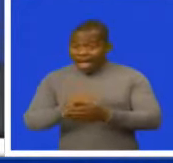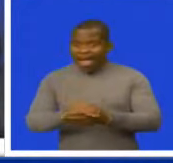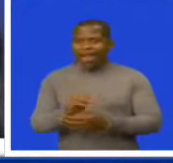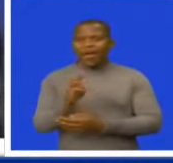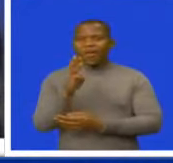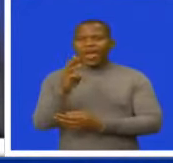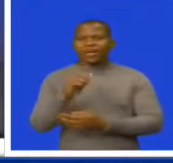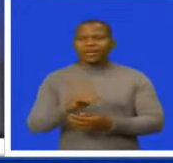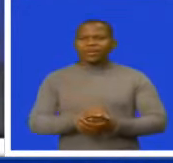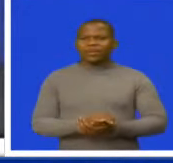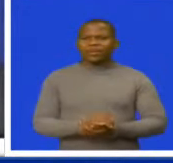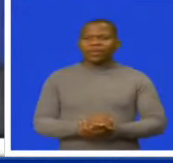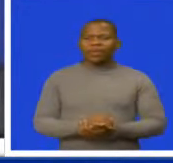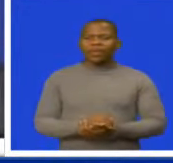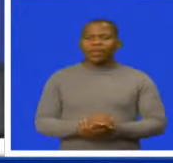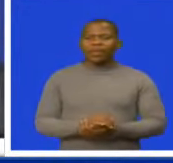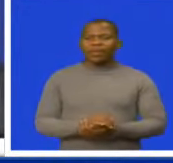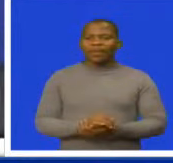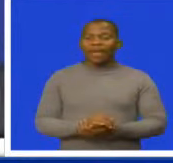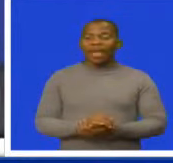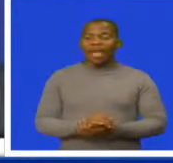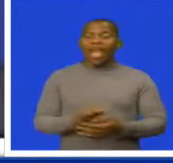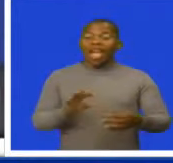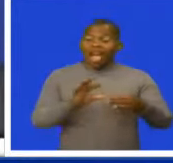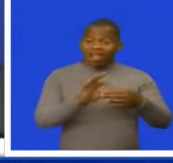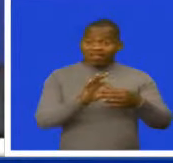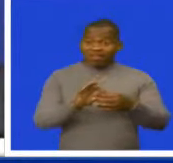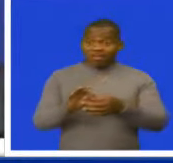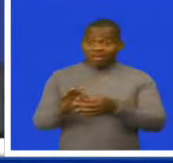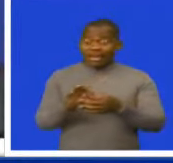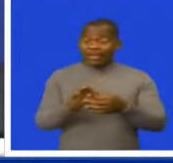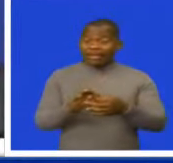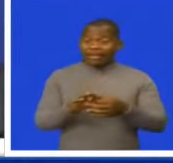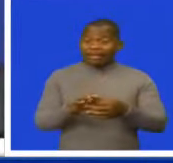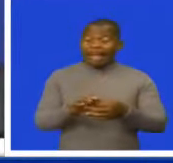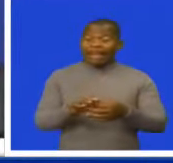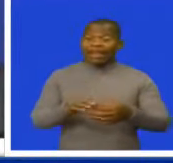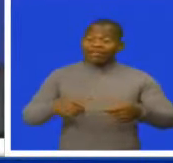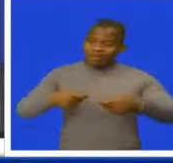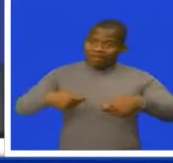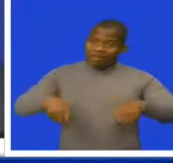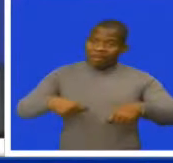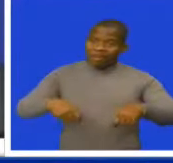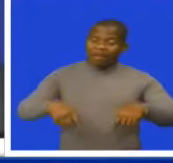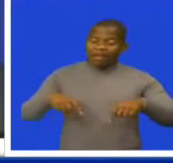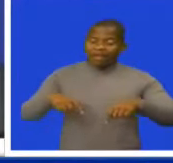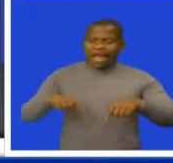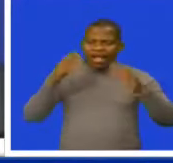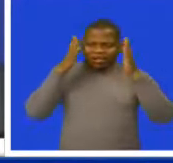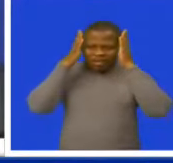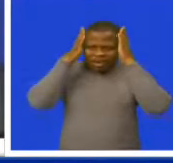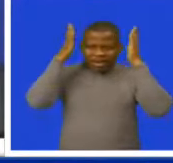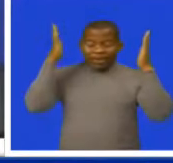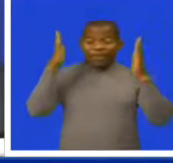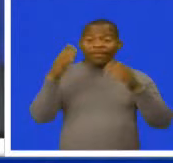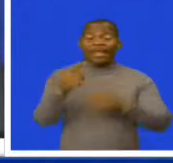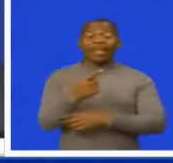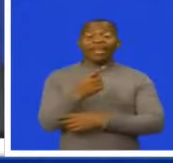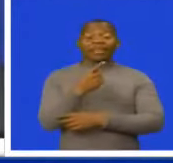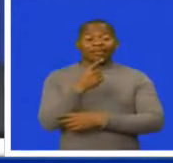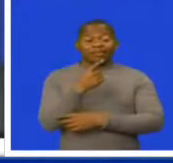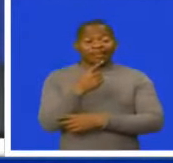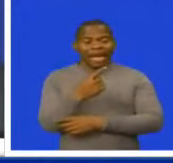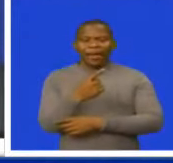kulele beyimelelwe nguDumisane Ndiwane uthi temidlalo evene ngeke setibe khona ngaphandle kwetinhlangano letiyisekelako